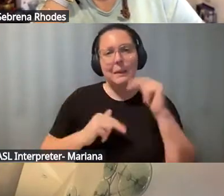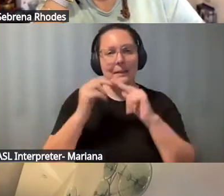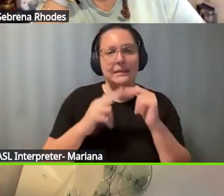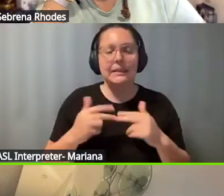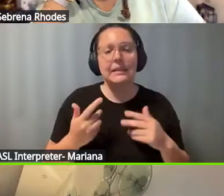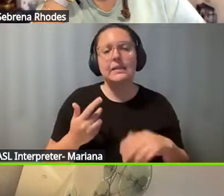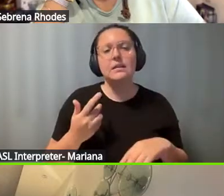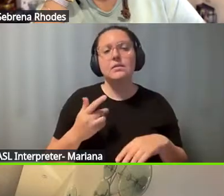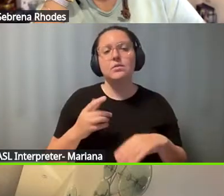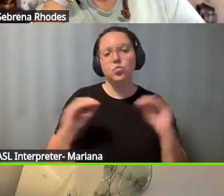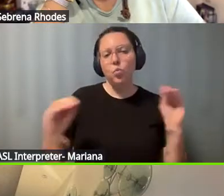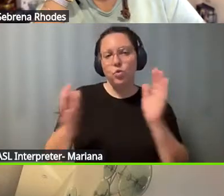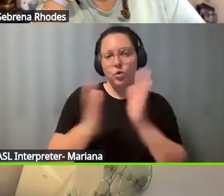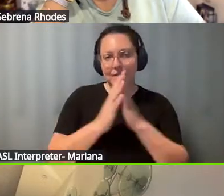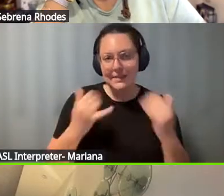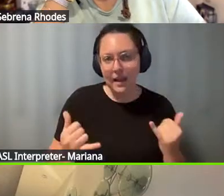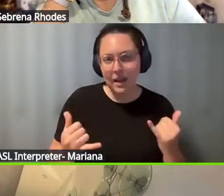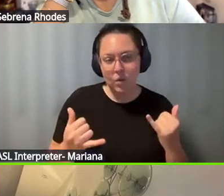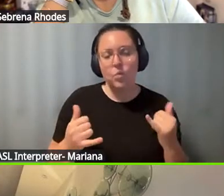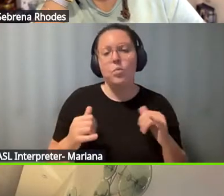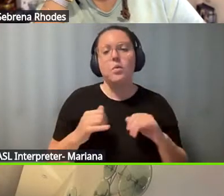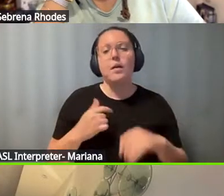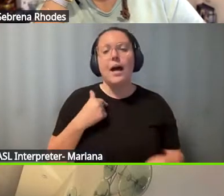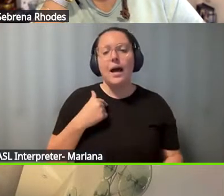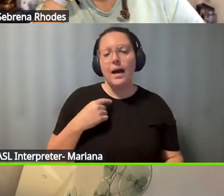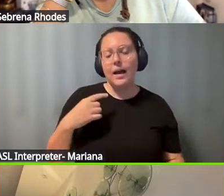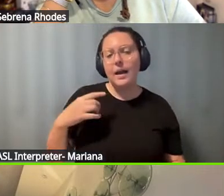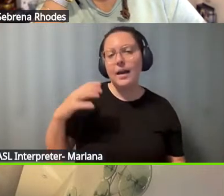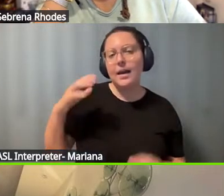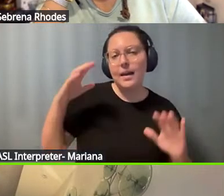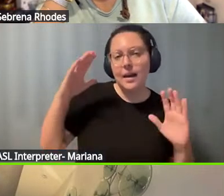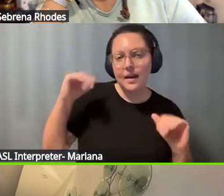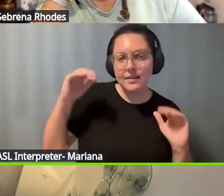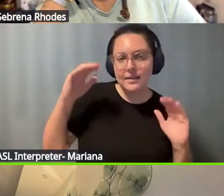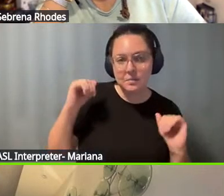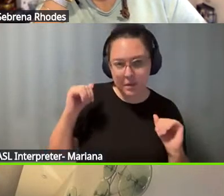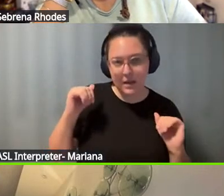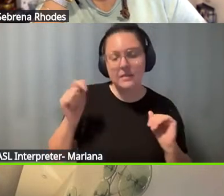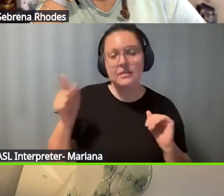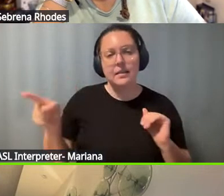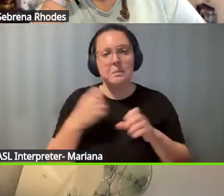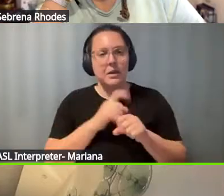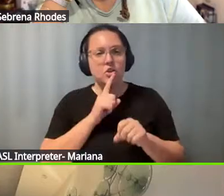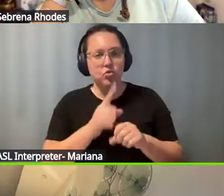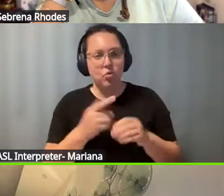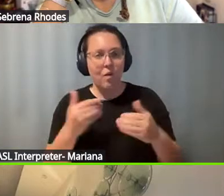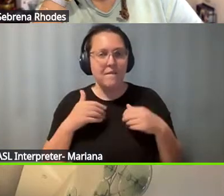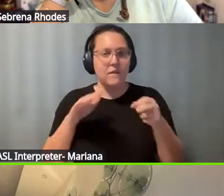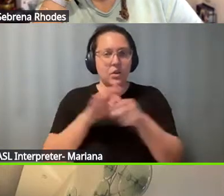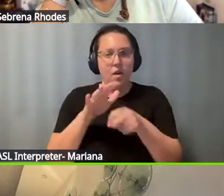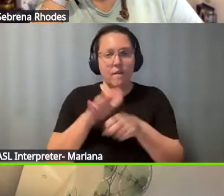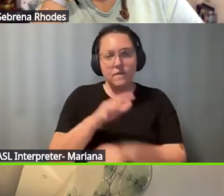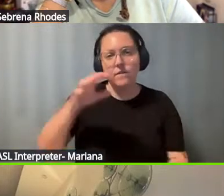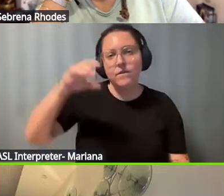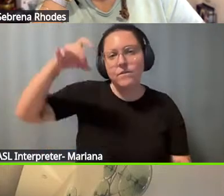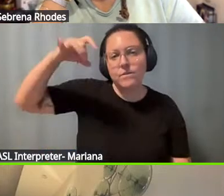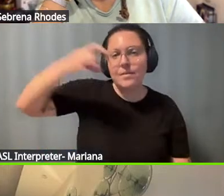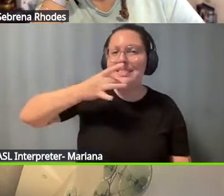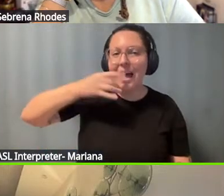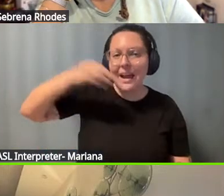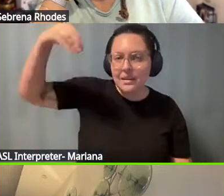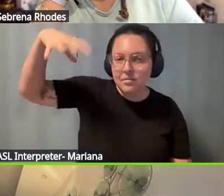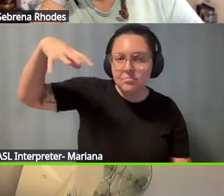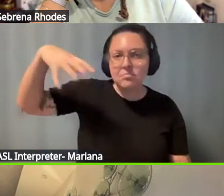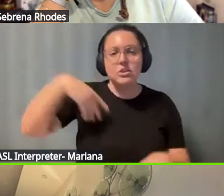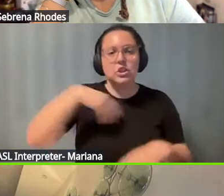point. I do expect that they will be making sure there's sufficient lighting and security so that there